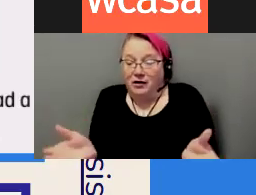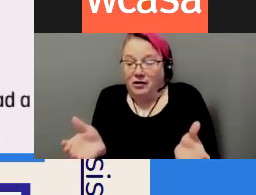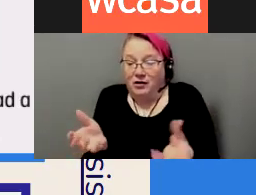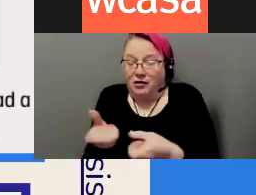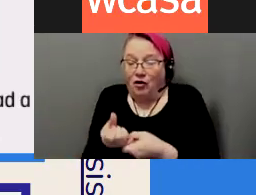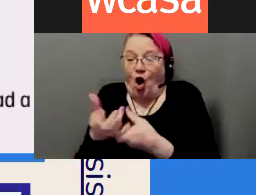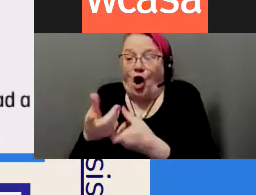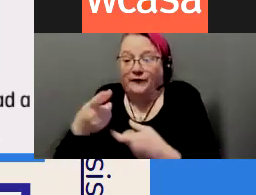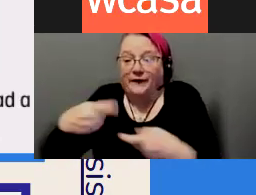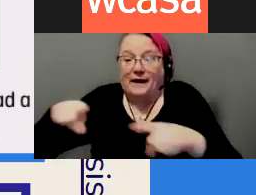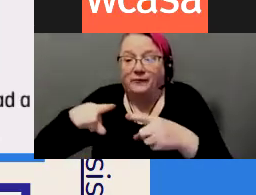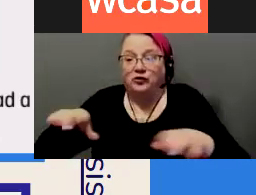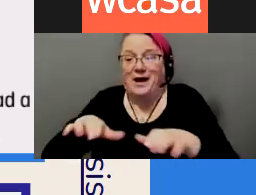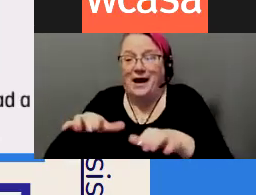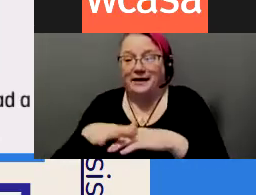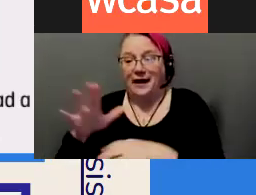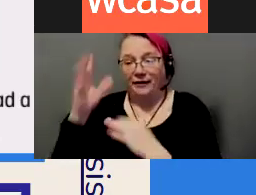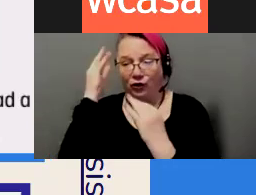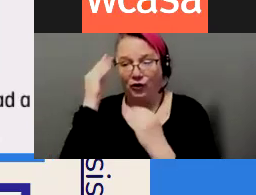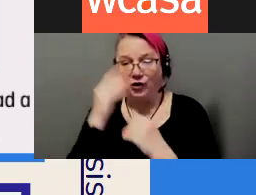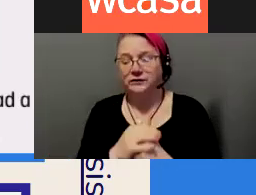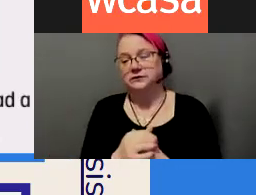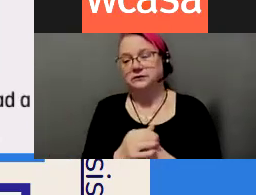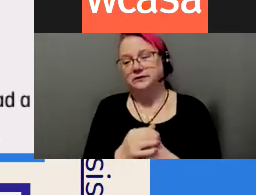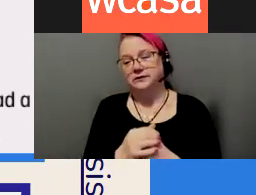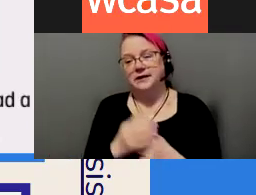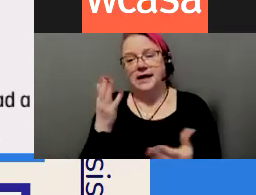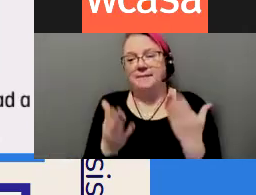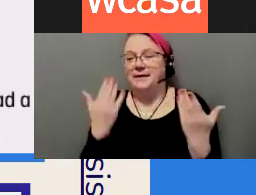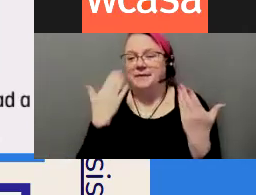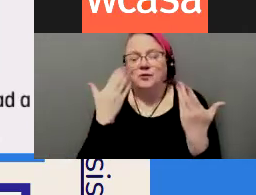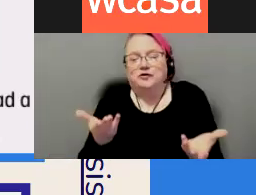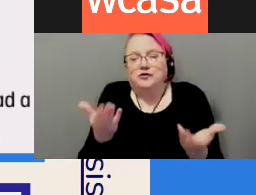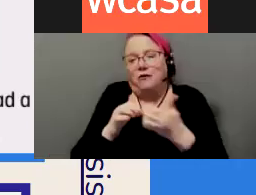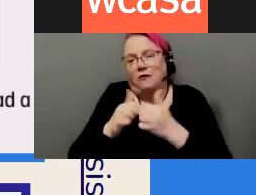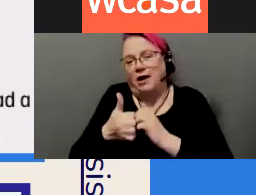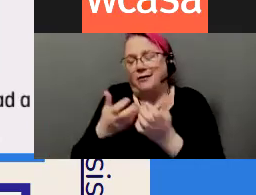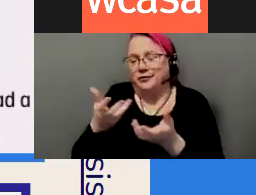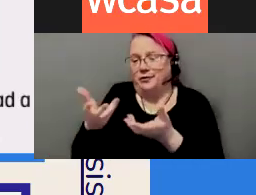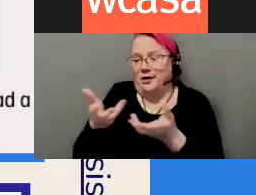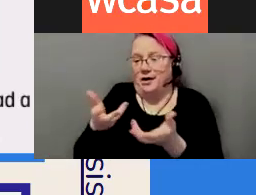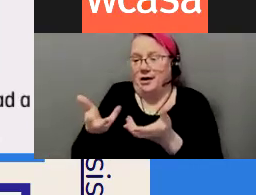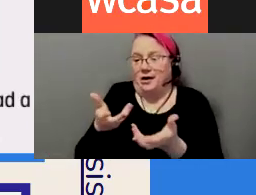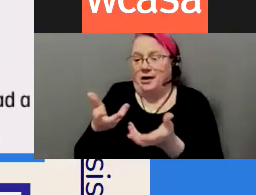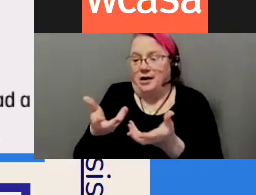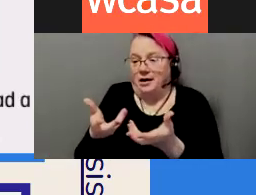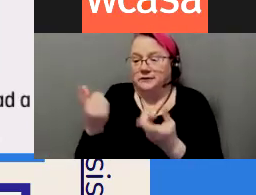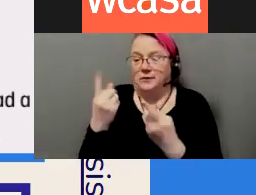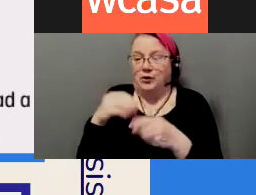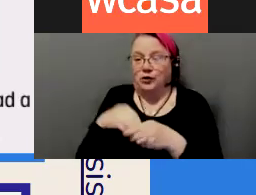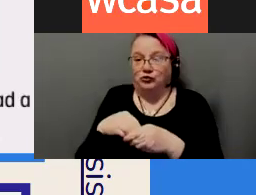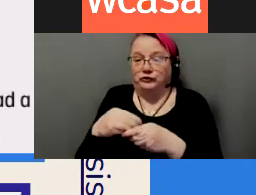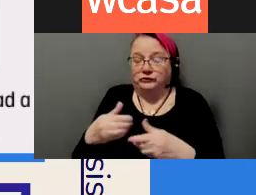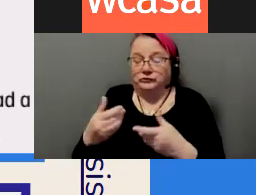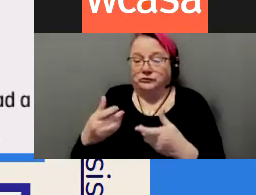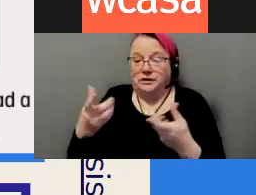thoughts, and that we don't know how, and maybe just that we don't know how to talk to someone who is in crisis.